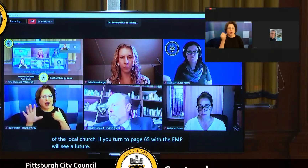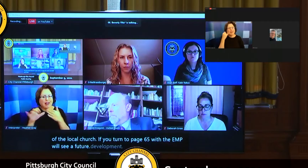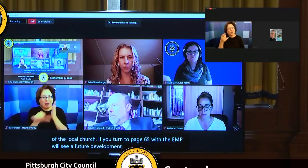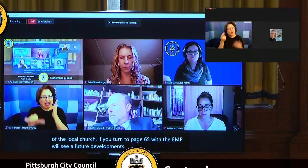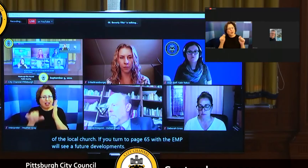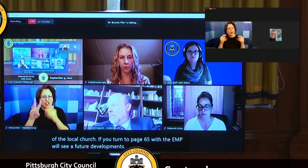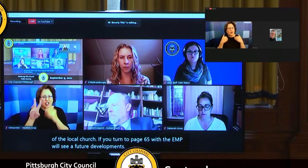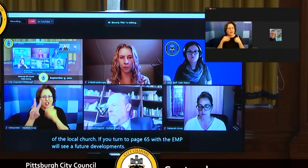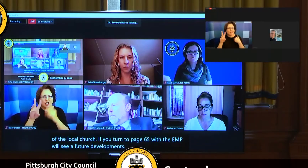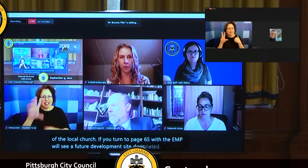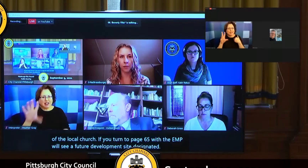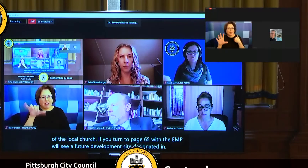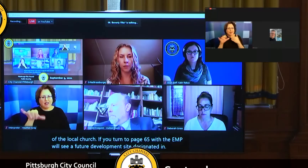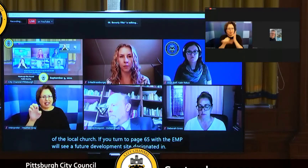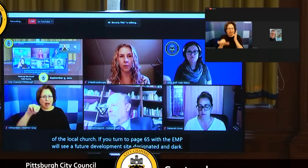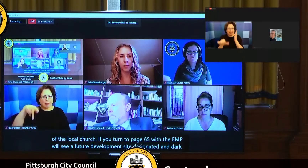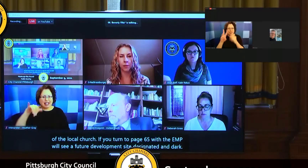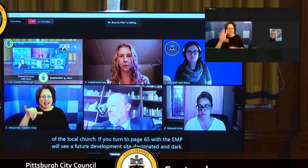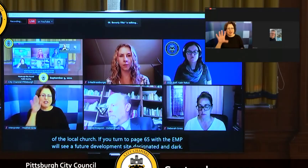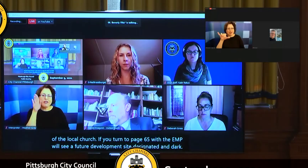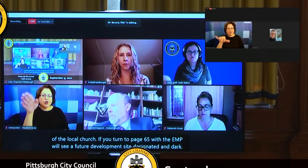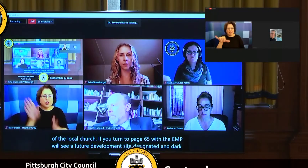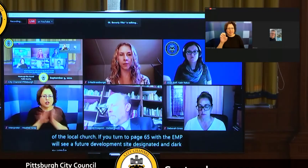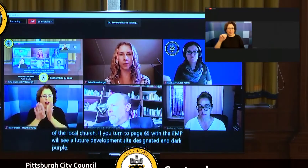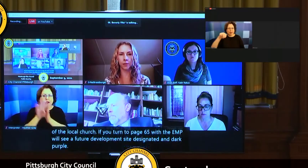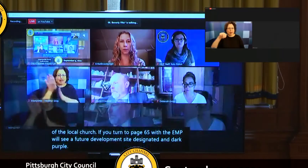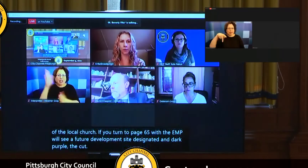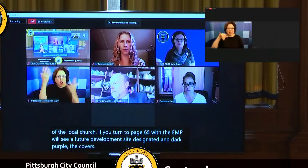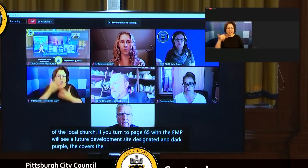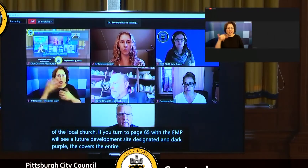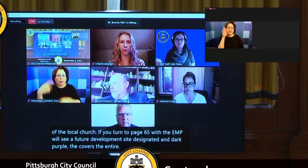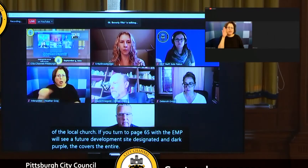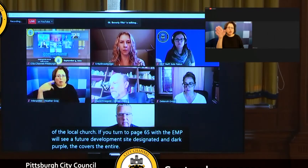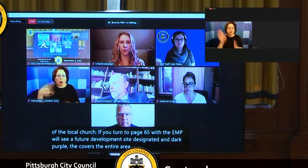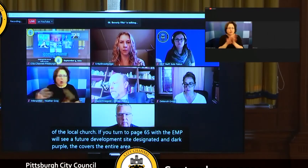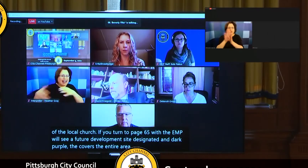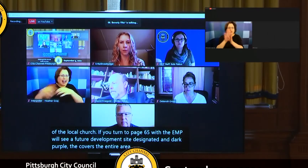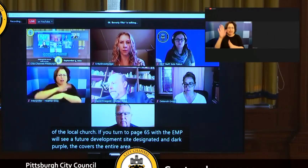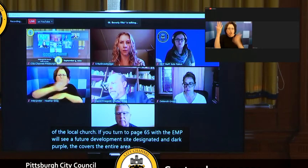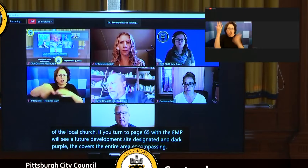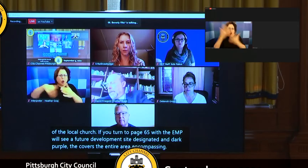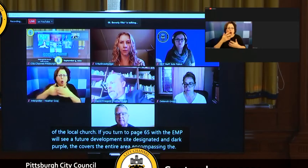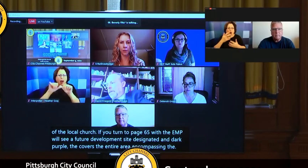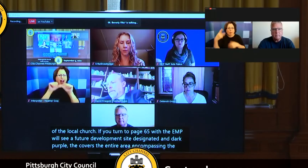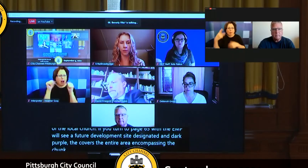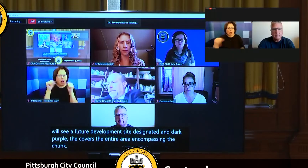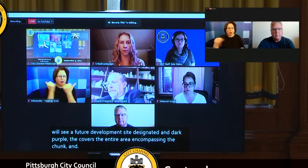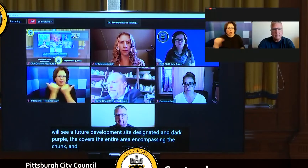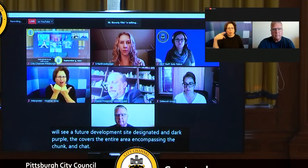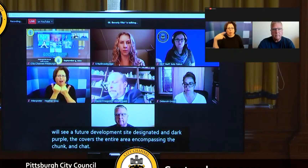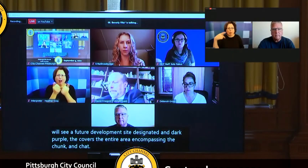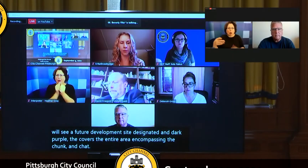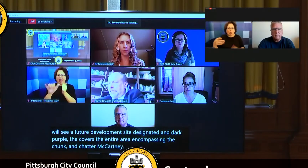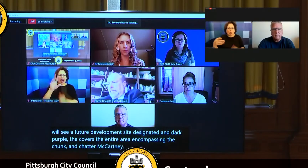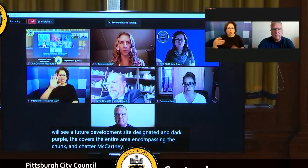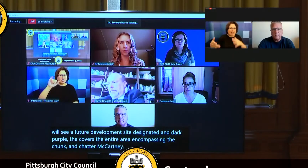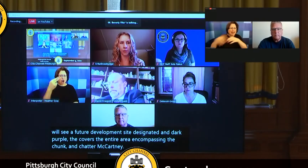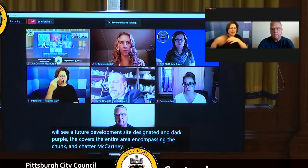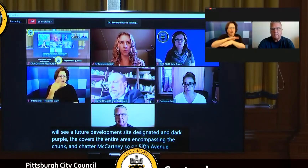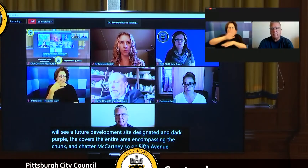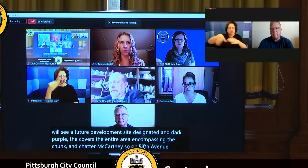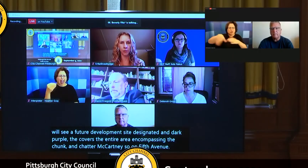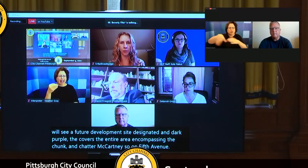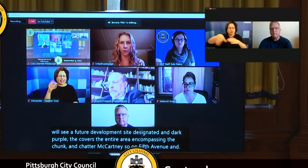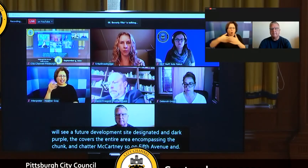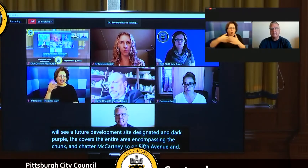site designated in dark purple that covers the entire area encompassing the Chung and Chatham apartments on Fifth Avenue. On